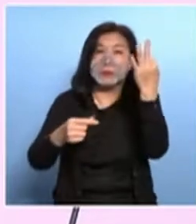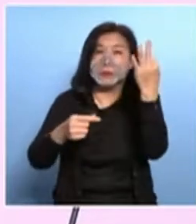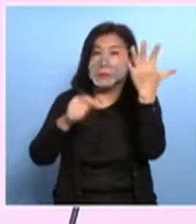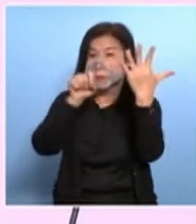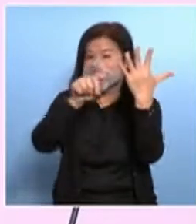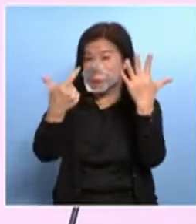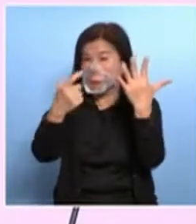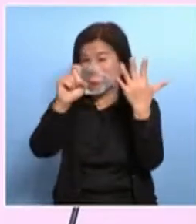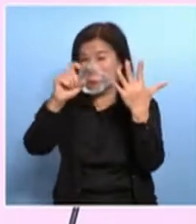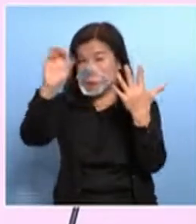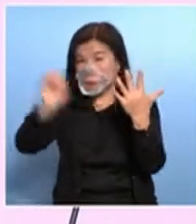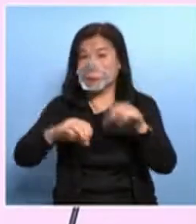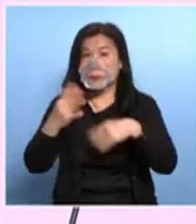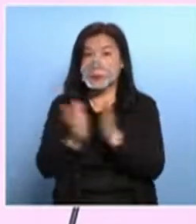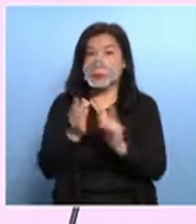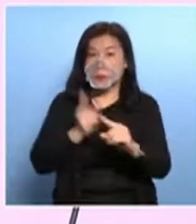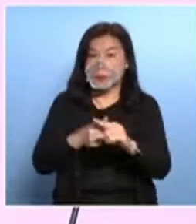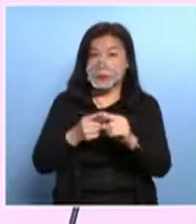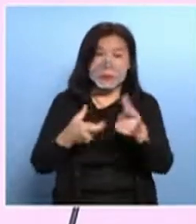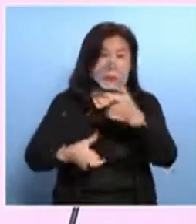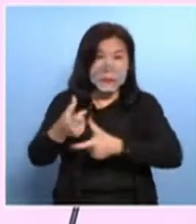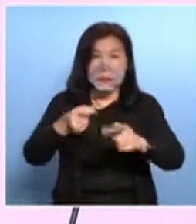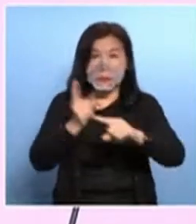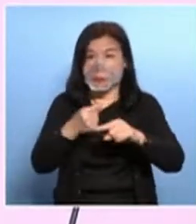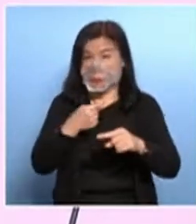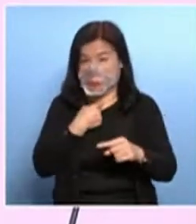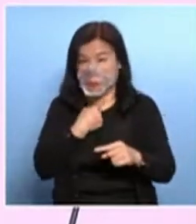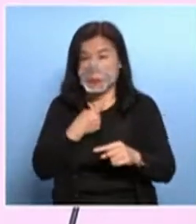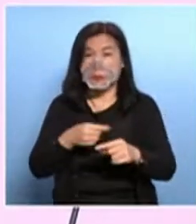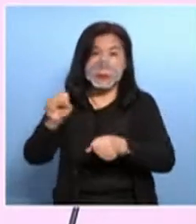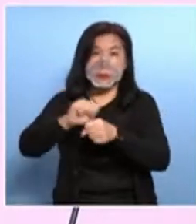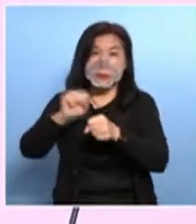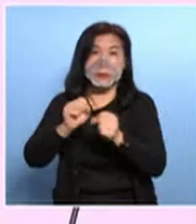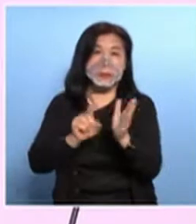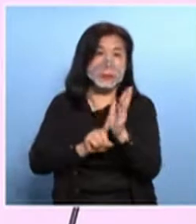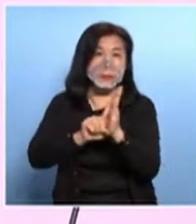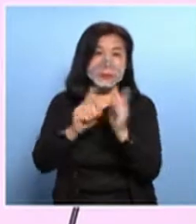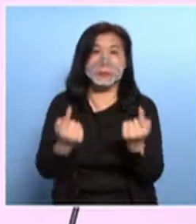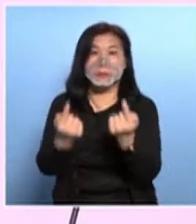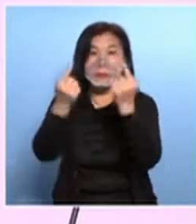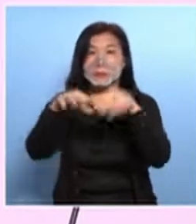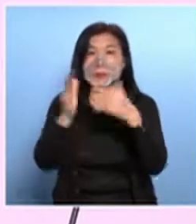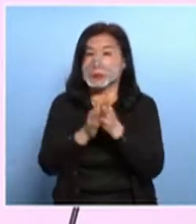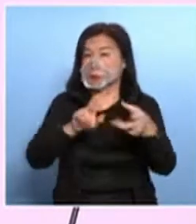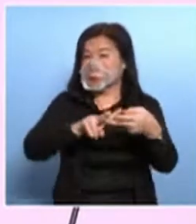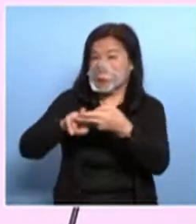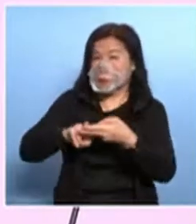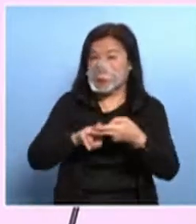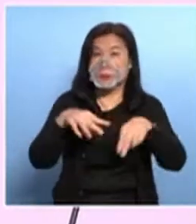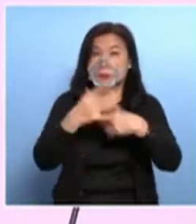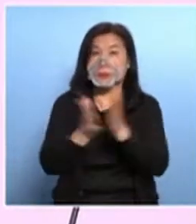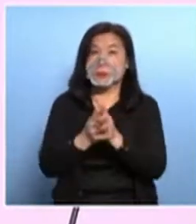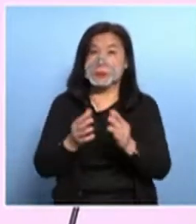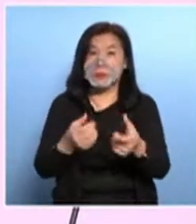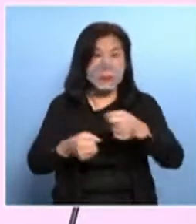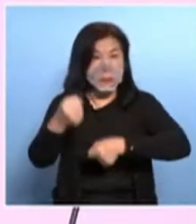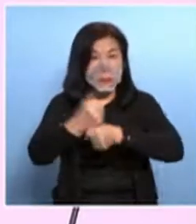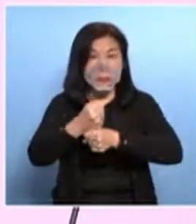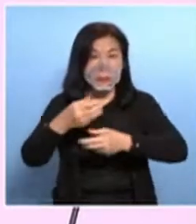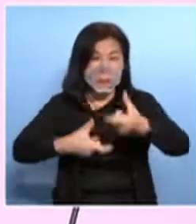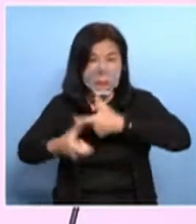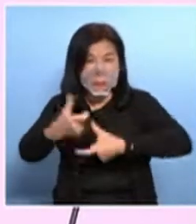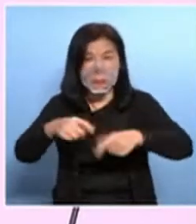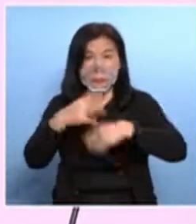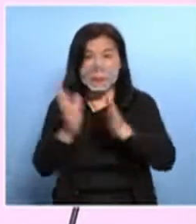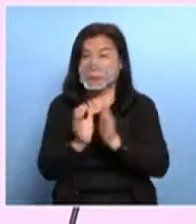staged a strong rebound by 5.9% last year. Given the sharp rebound in demand from major economies, production and trading